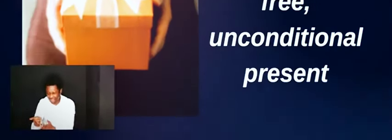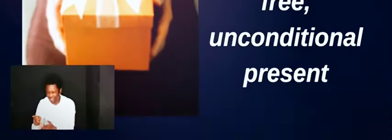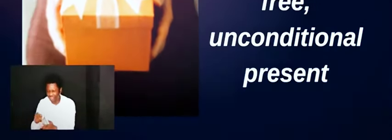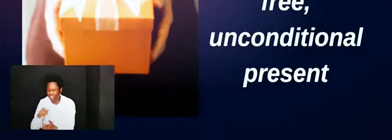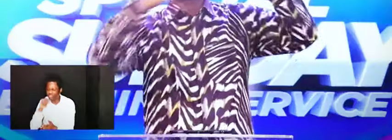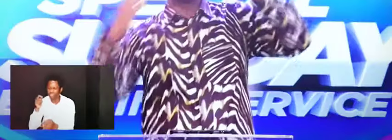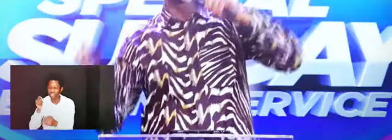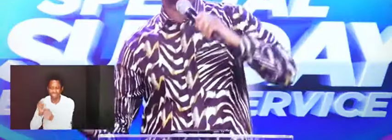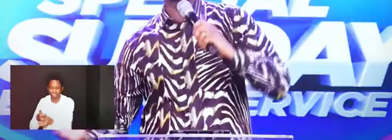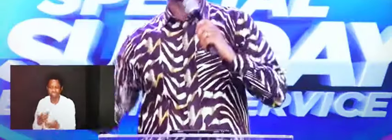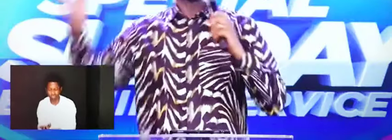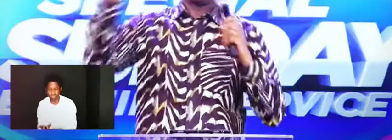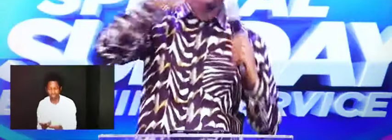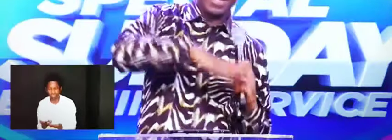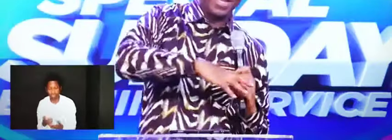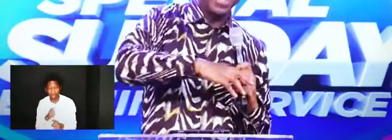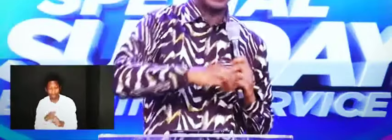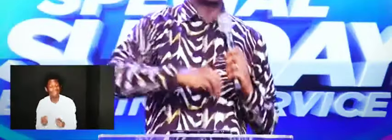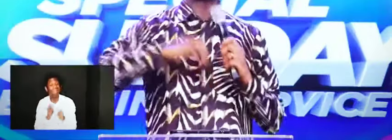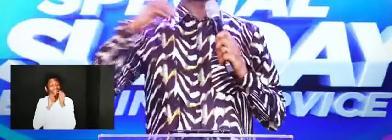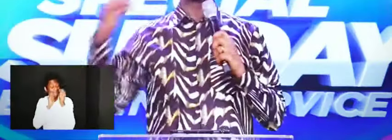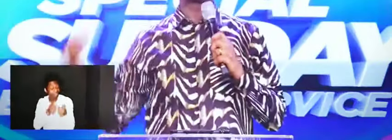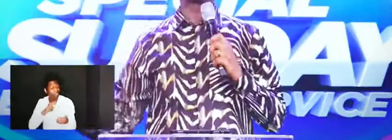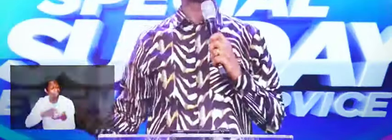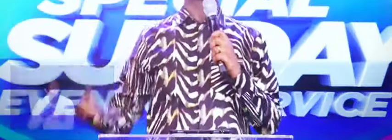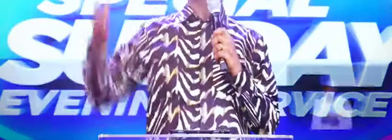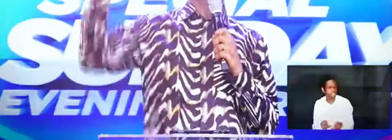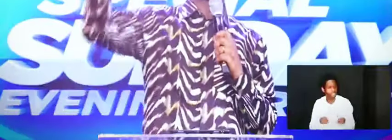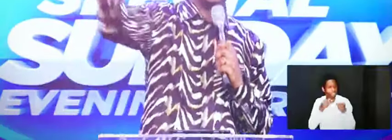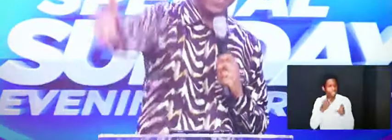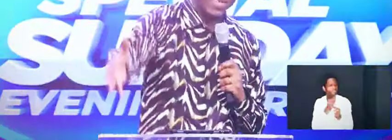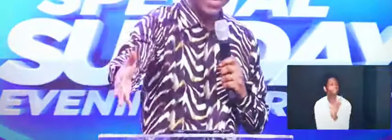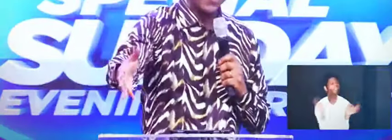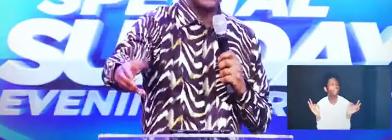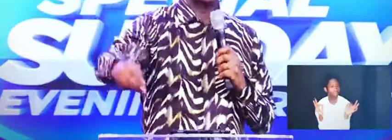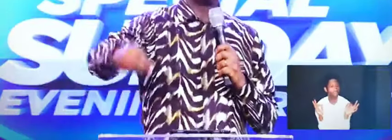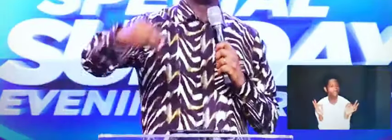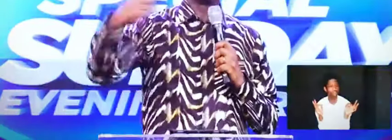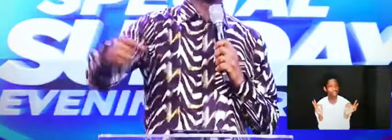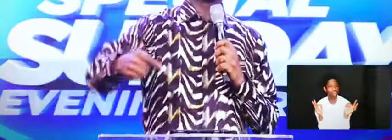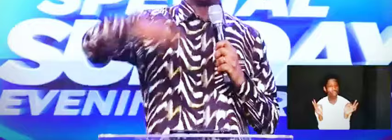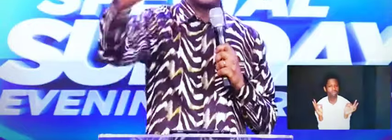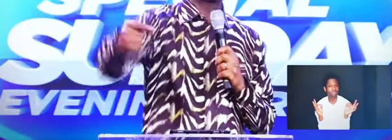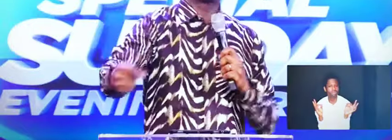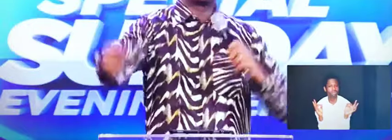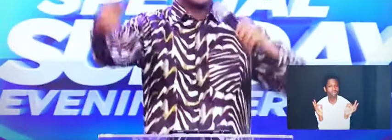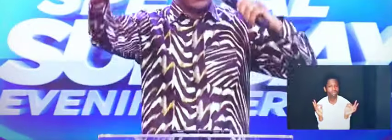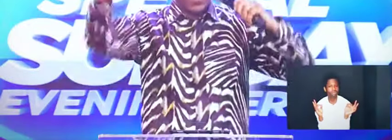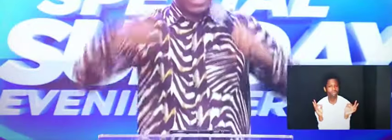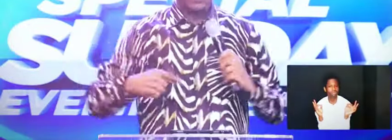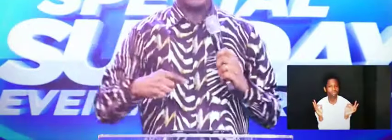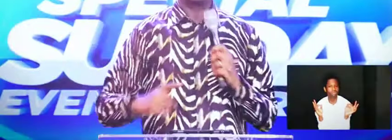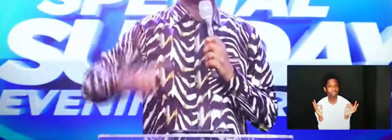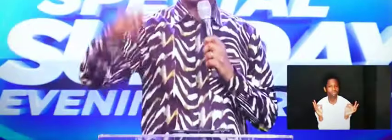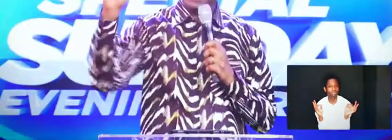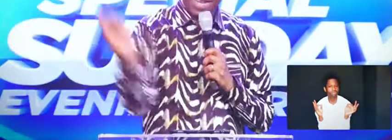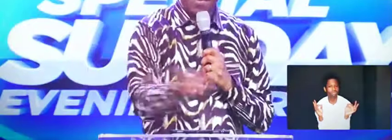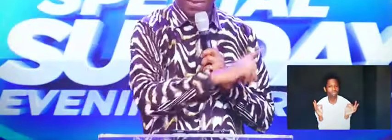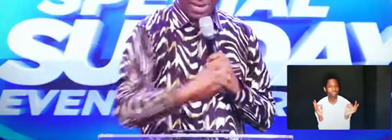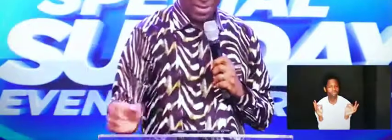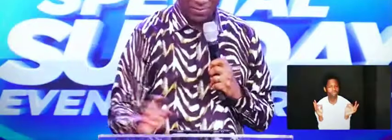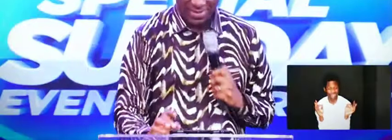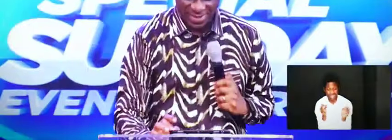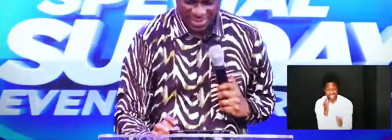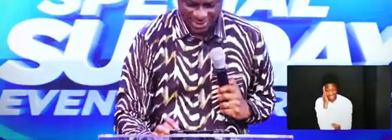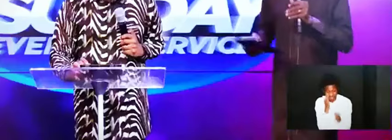if you have to do anything for something and the person says that this is a gift meanwhile you did something to receive it it